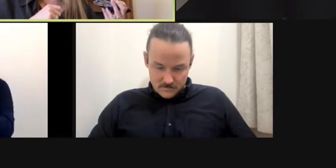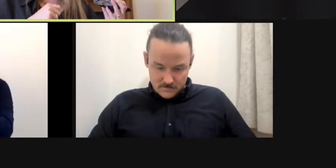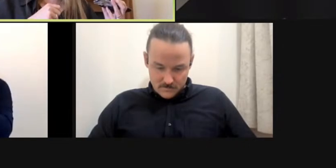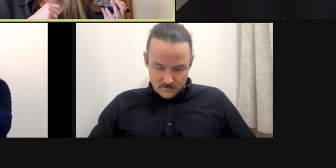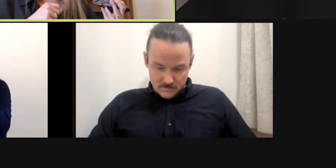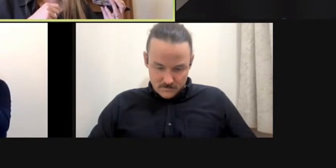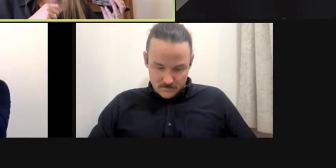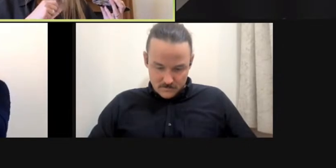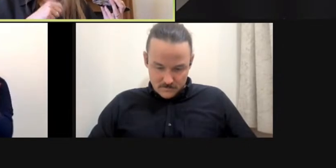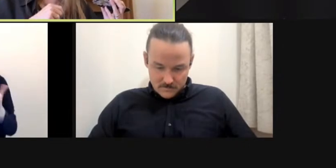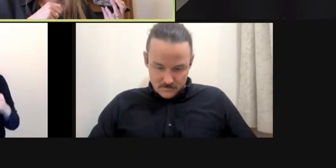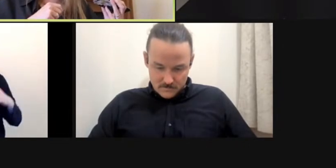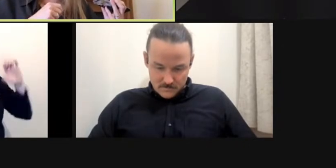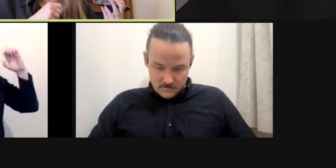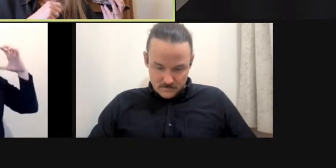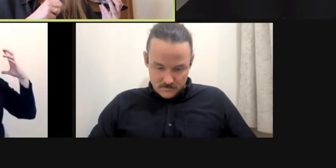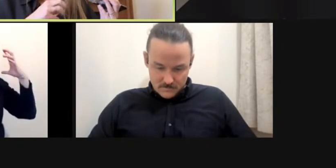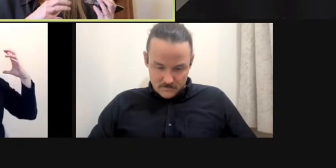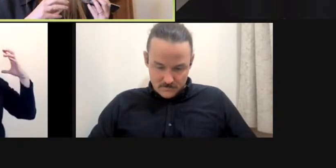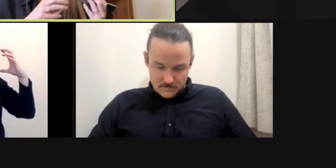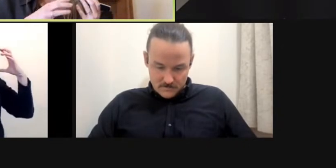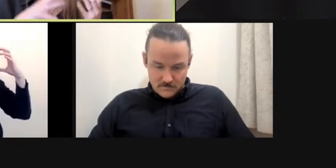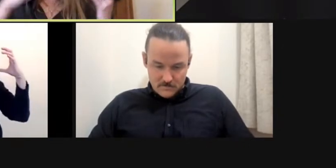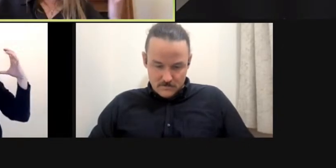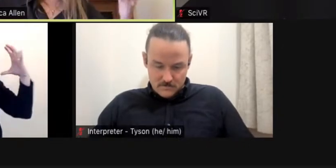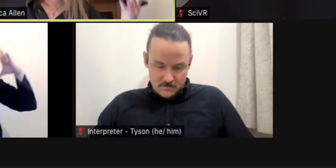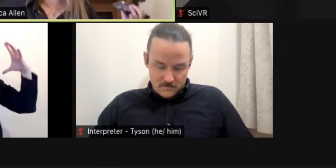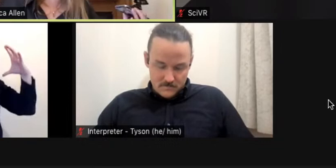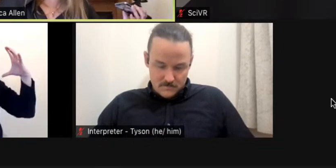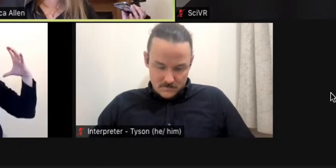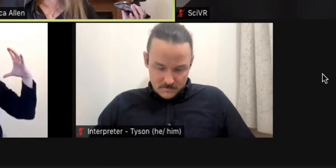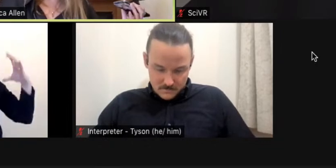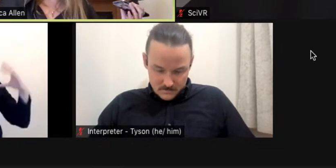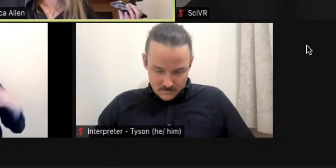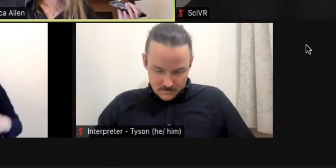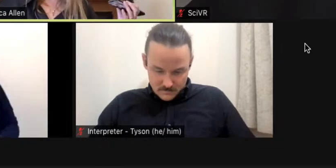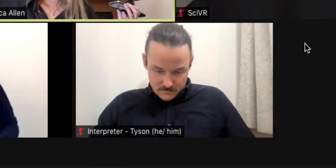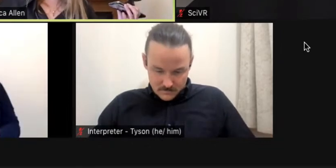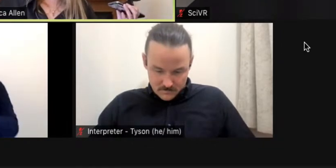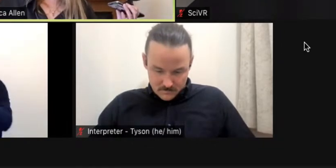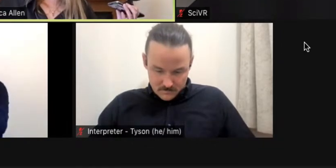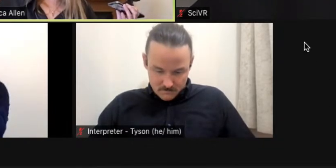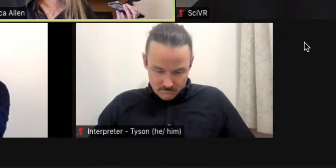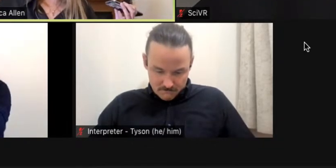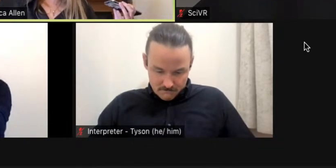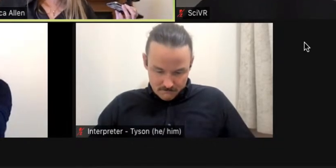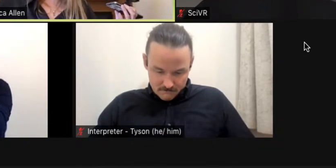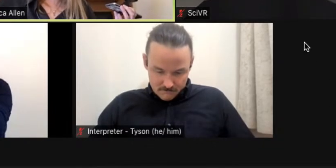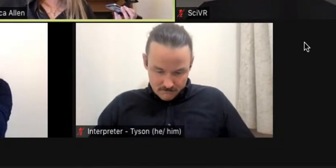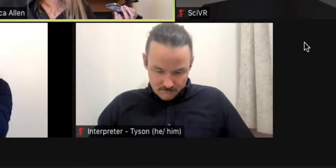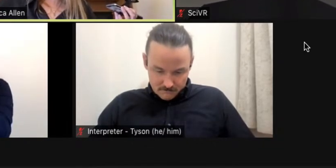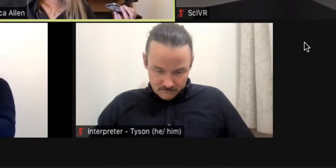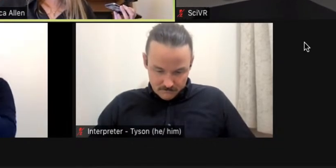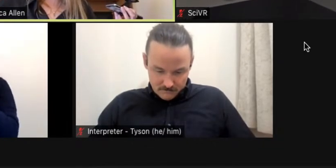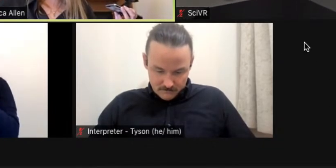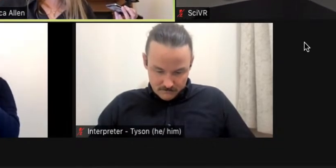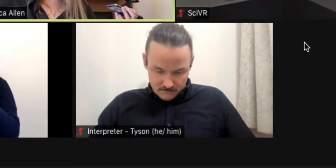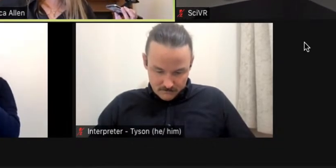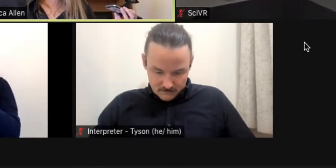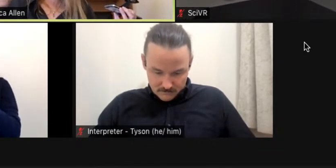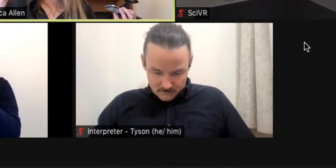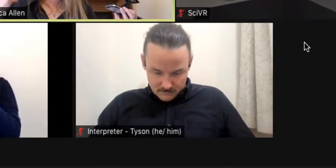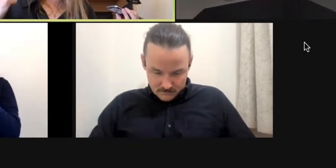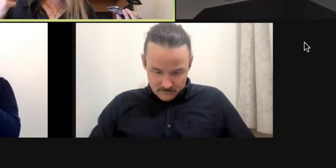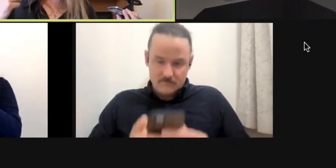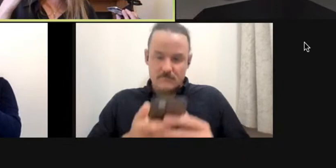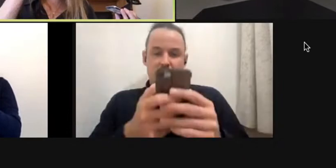massive than our sun, called dwarfs, can actually belch out solar flares much more